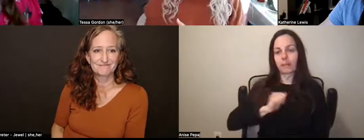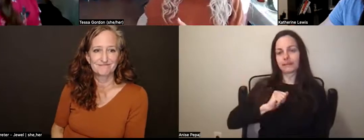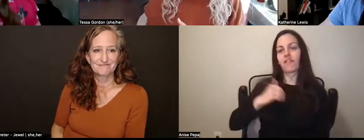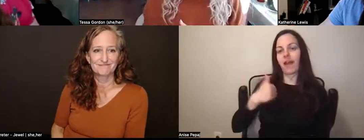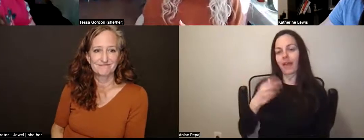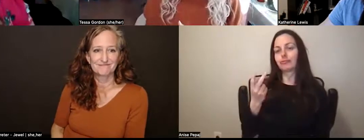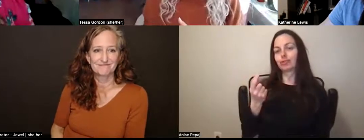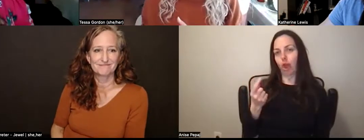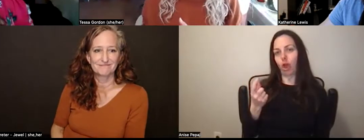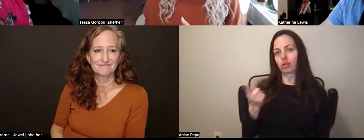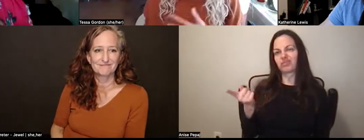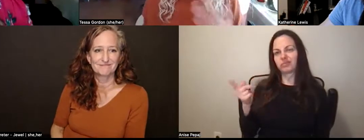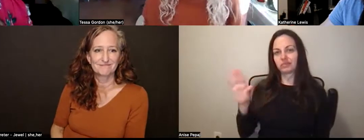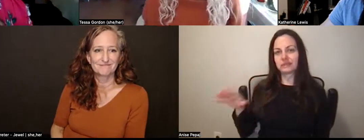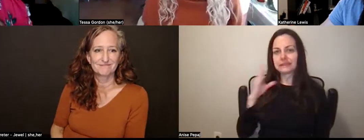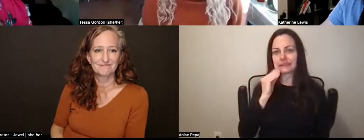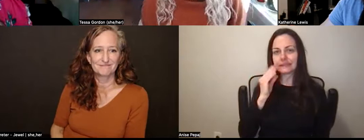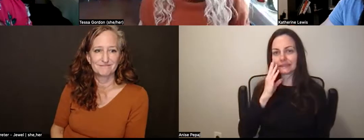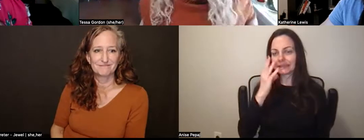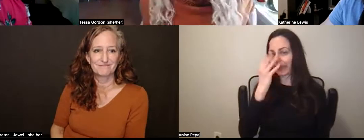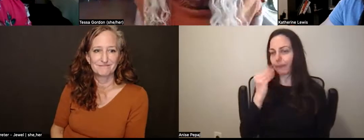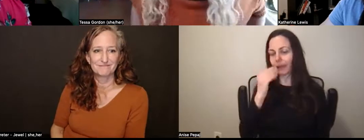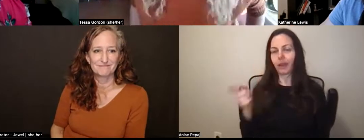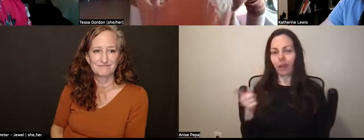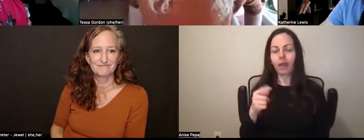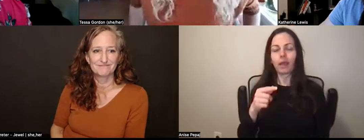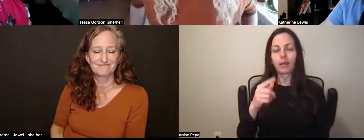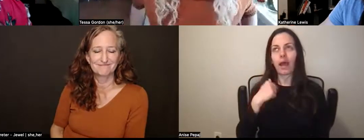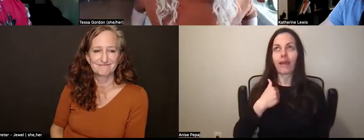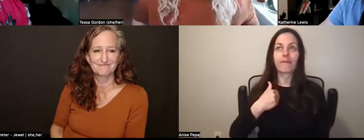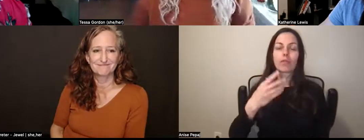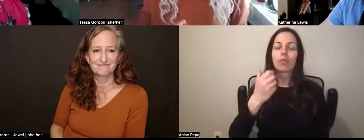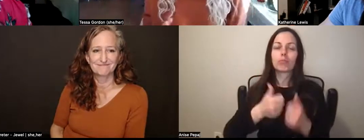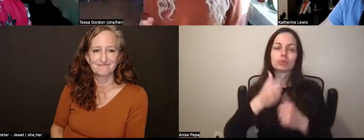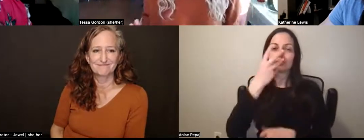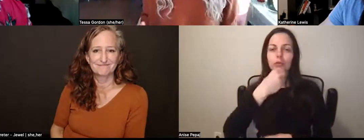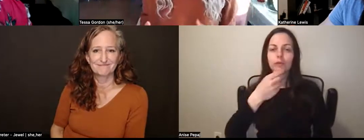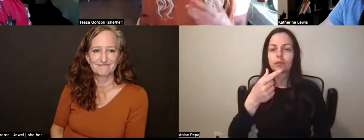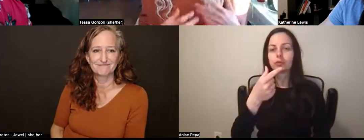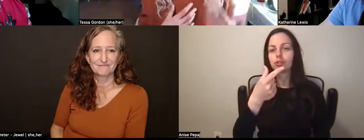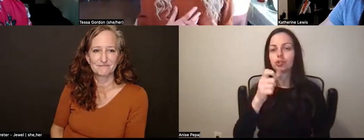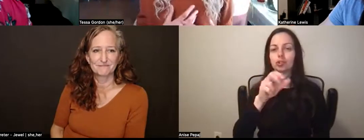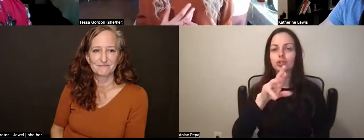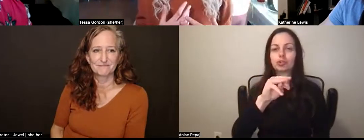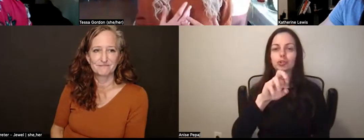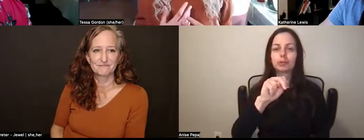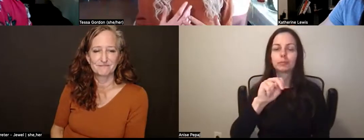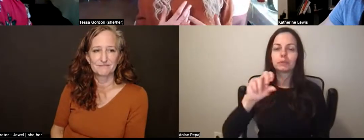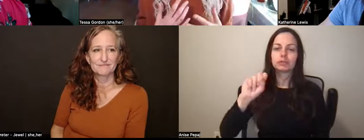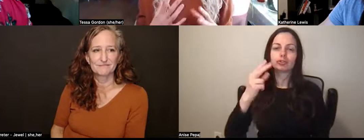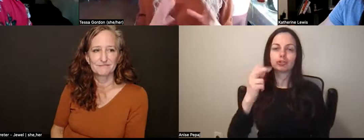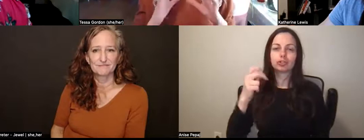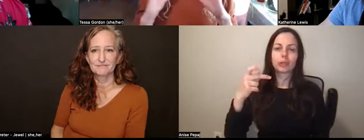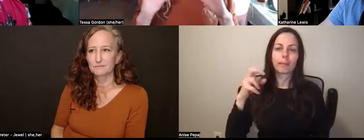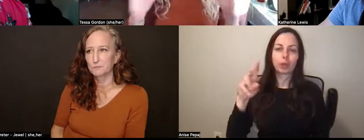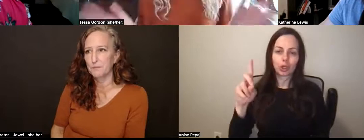has been sleeping, but I have the most beautiful German Shepherd, I think. And he is definitely something that helps me like